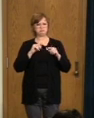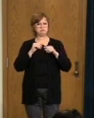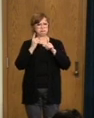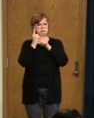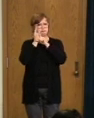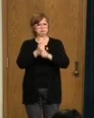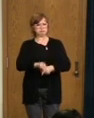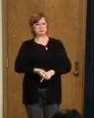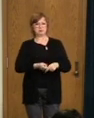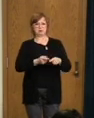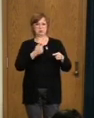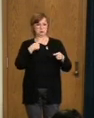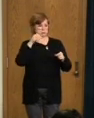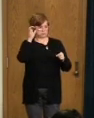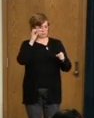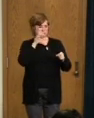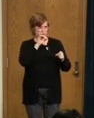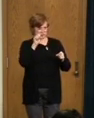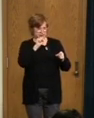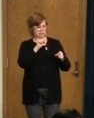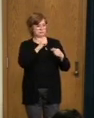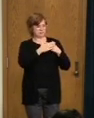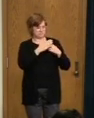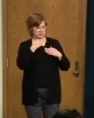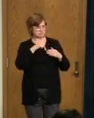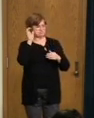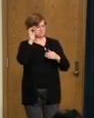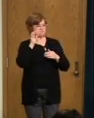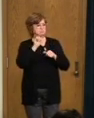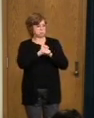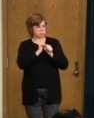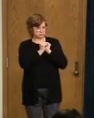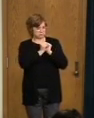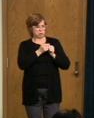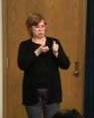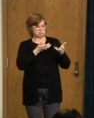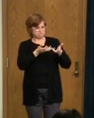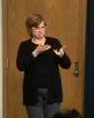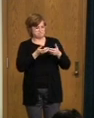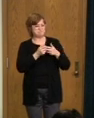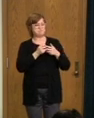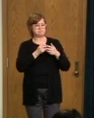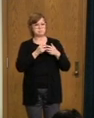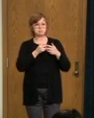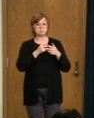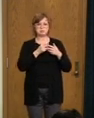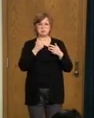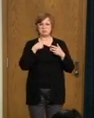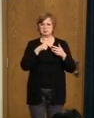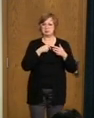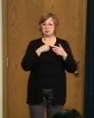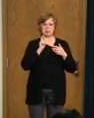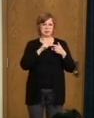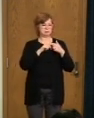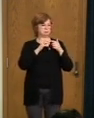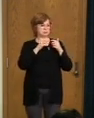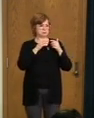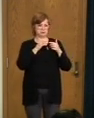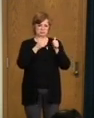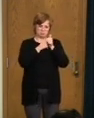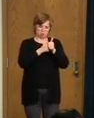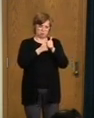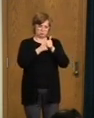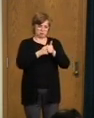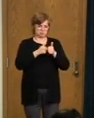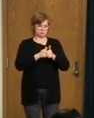has been provided, worked with Dr. Shahab, throughout this pandemic. So we've, moved on the advice